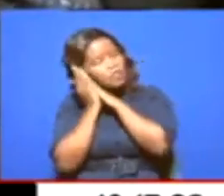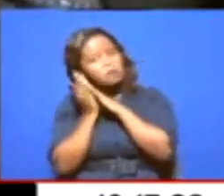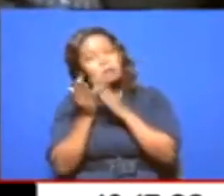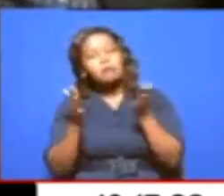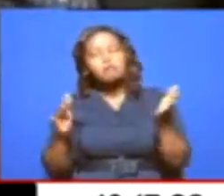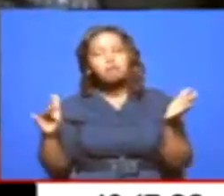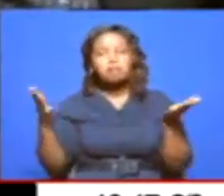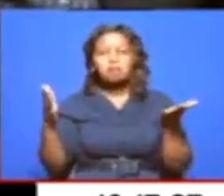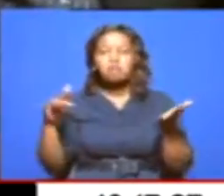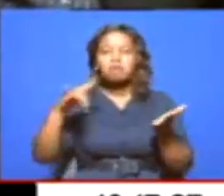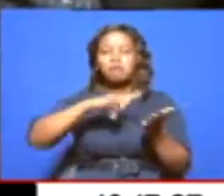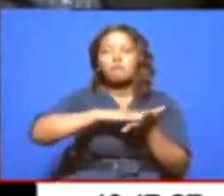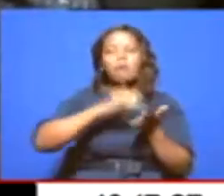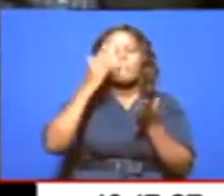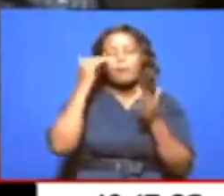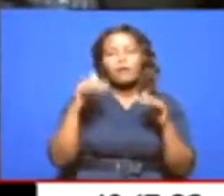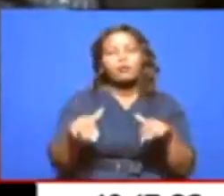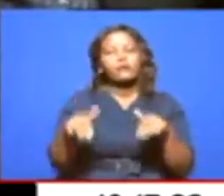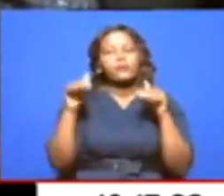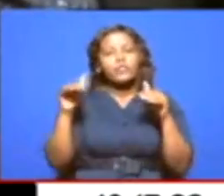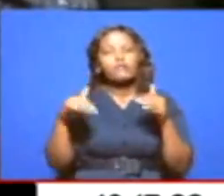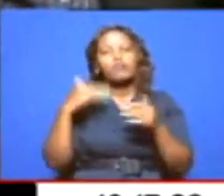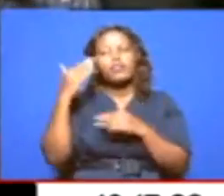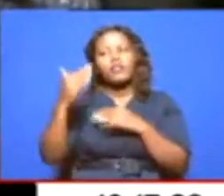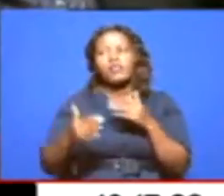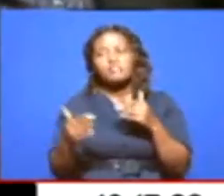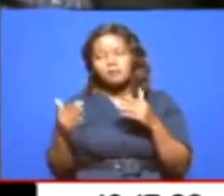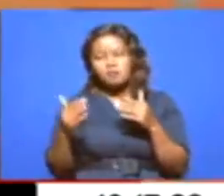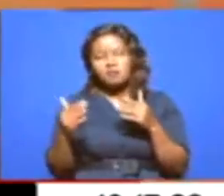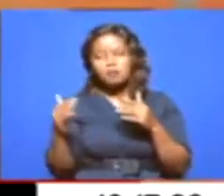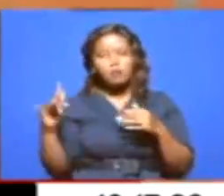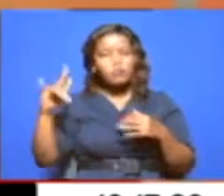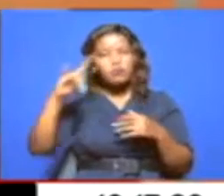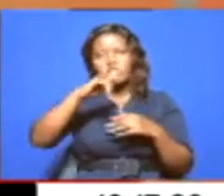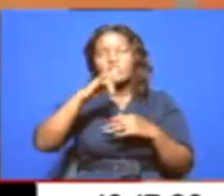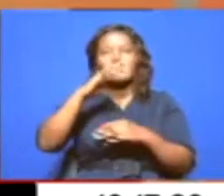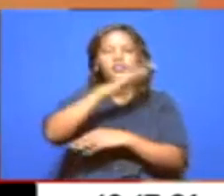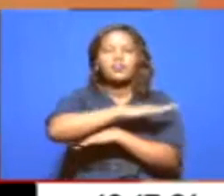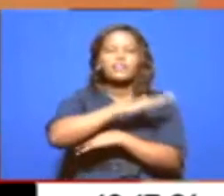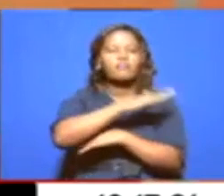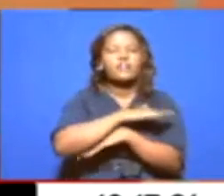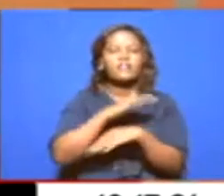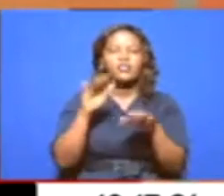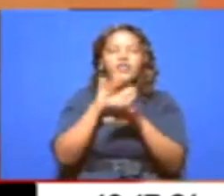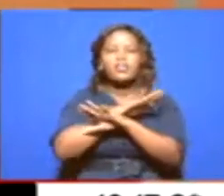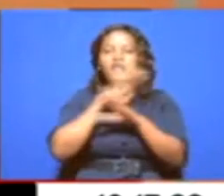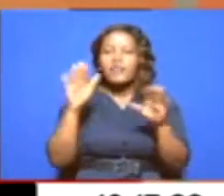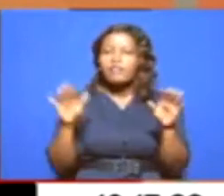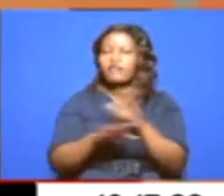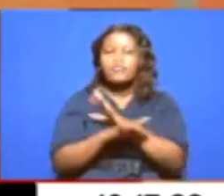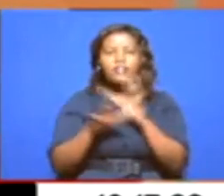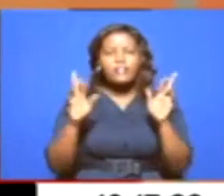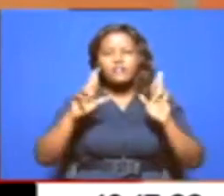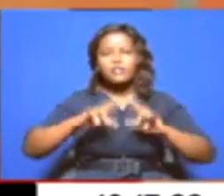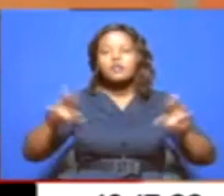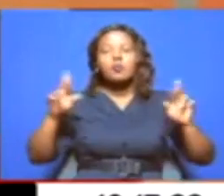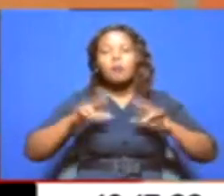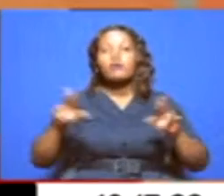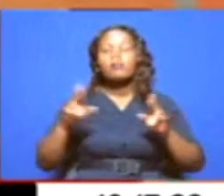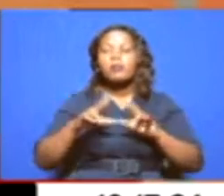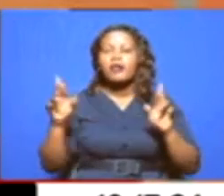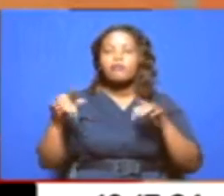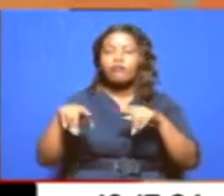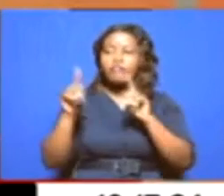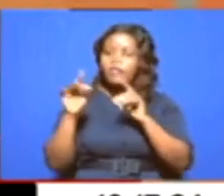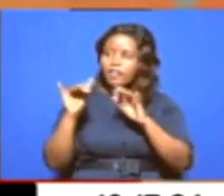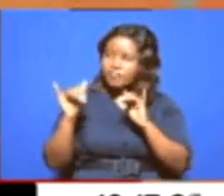that they can wait for the next flight normally in the evening. So everything has been set for their stay, and also for our local athletes also, we have